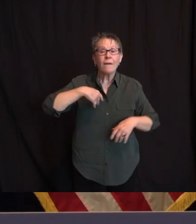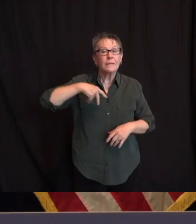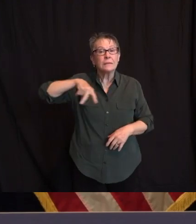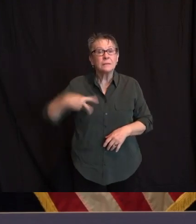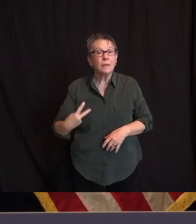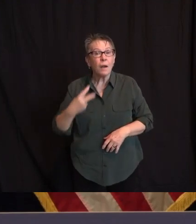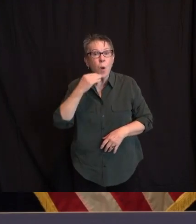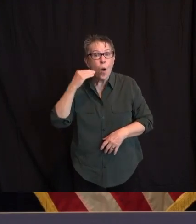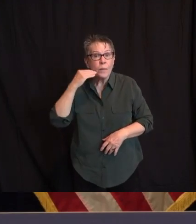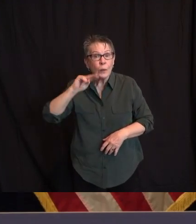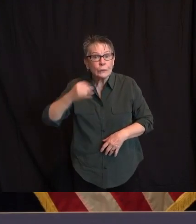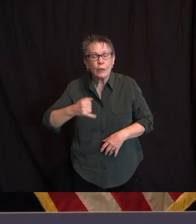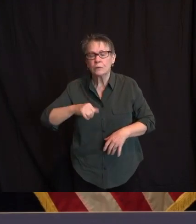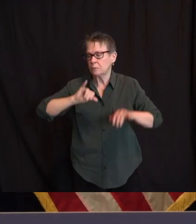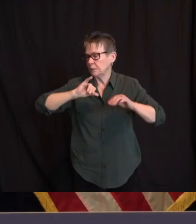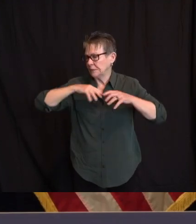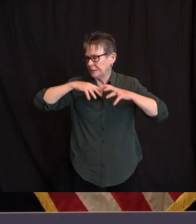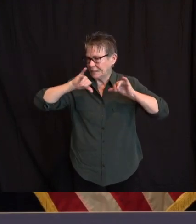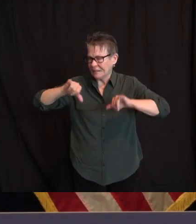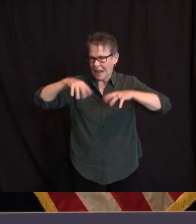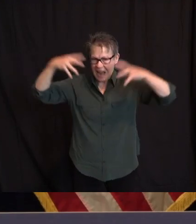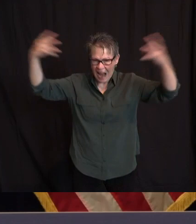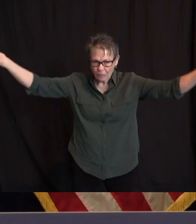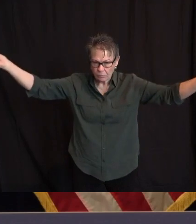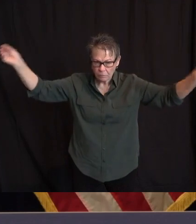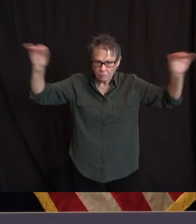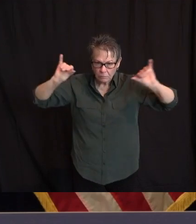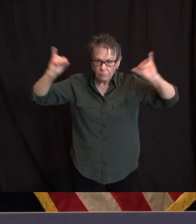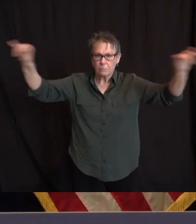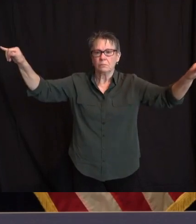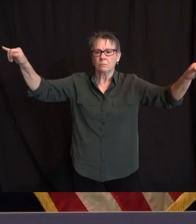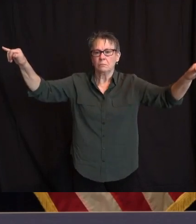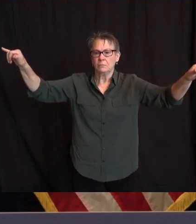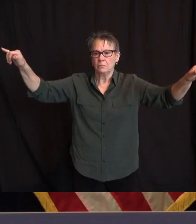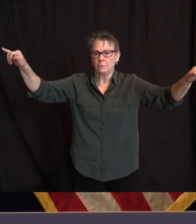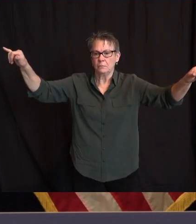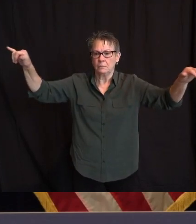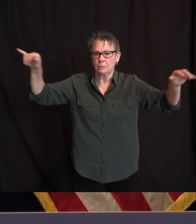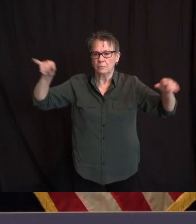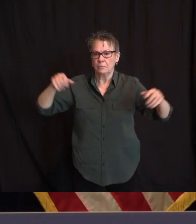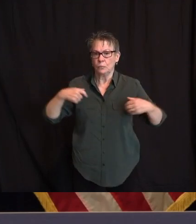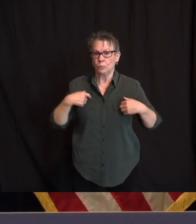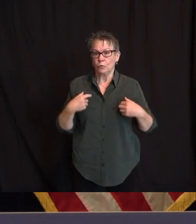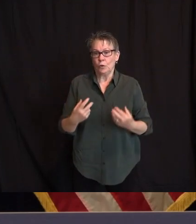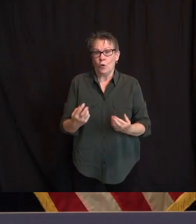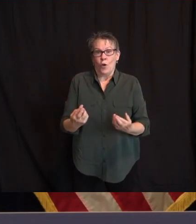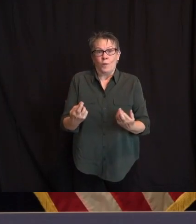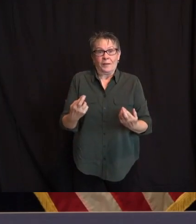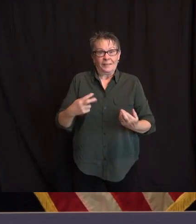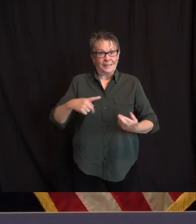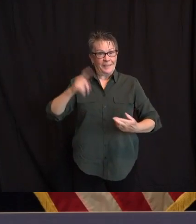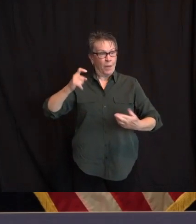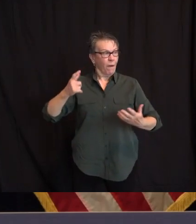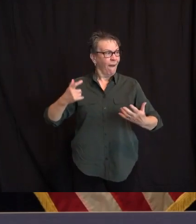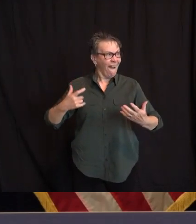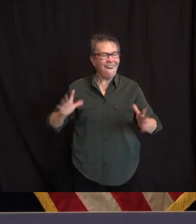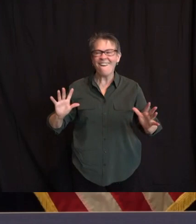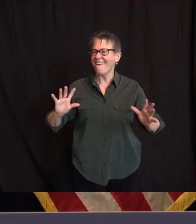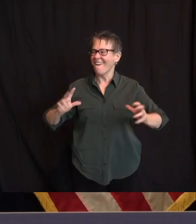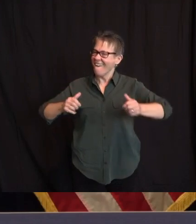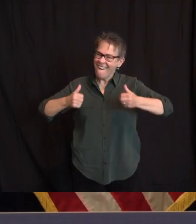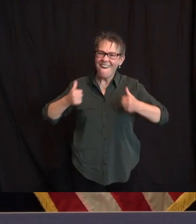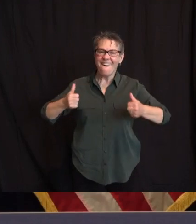in the off-season. But please God, we're able to get back on our feet in a responsible way in the summer. But again, the